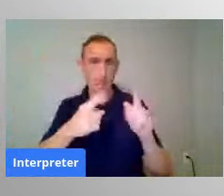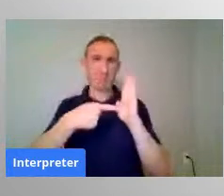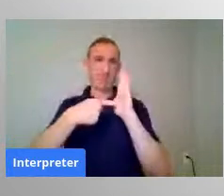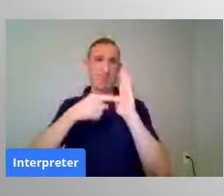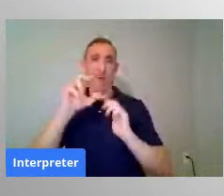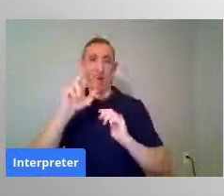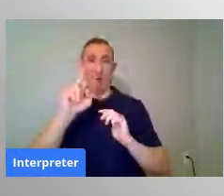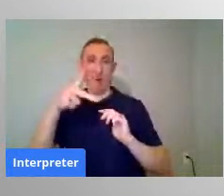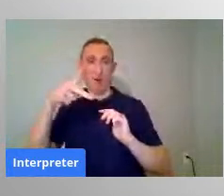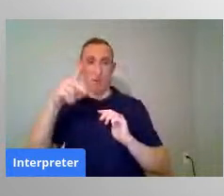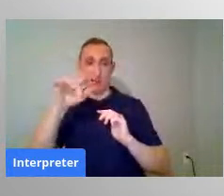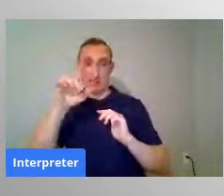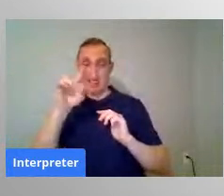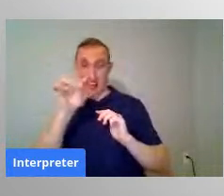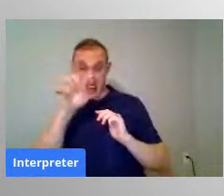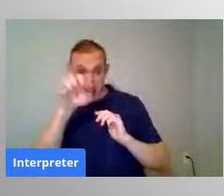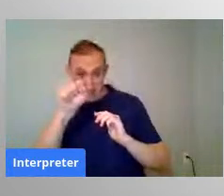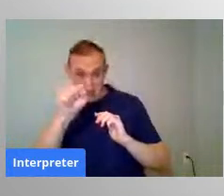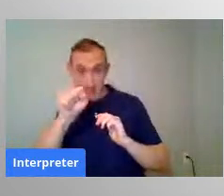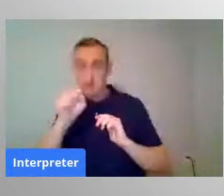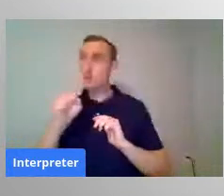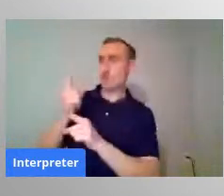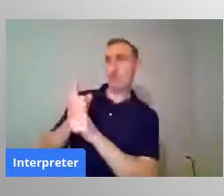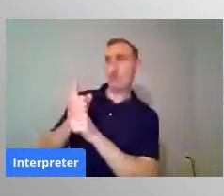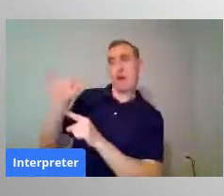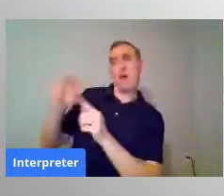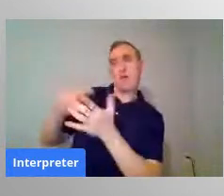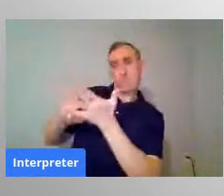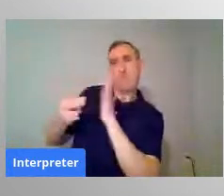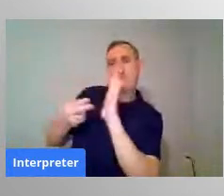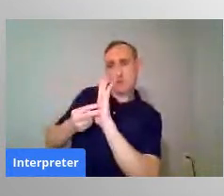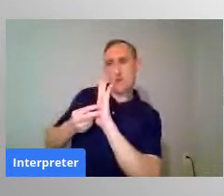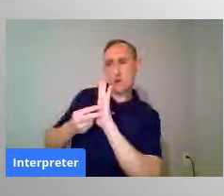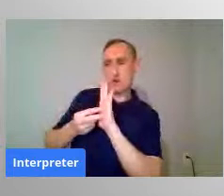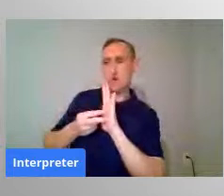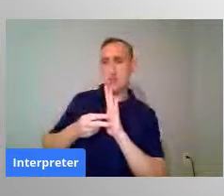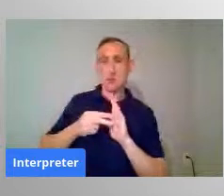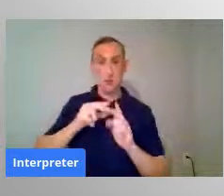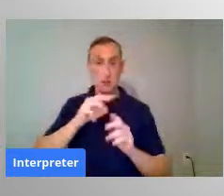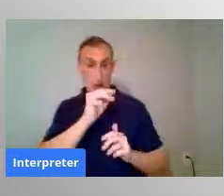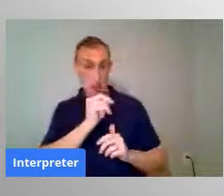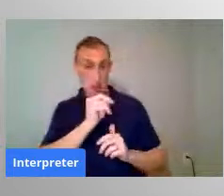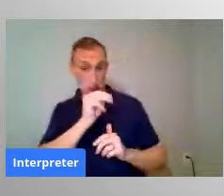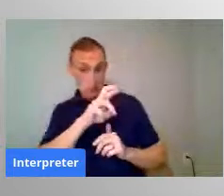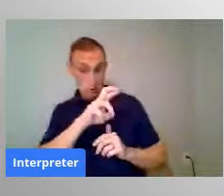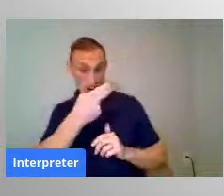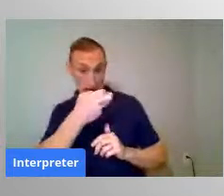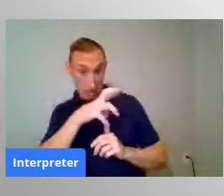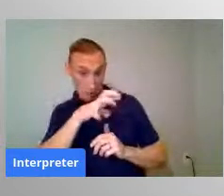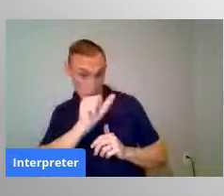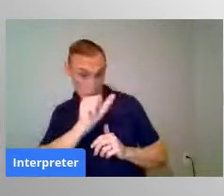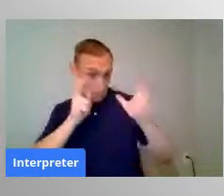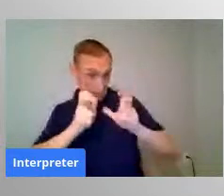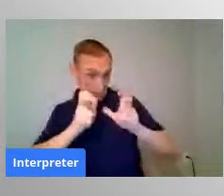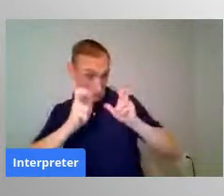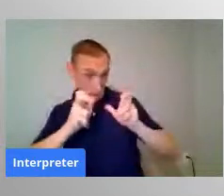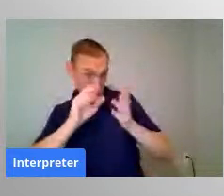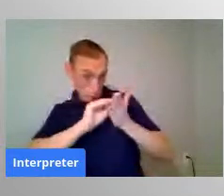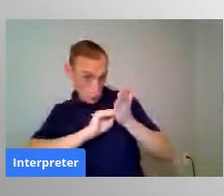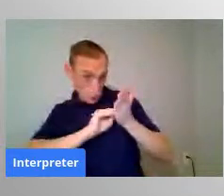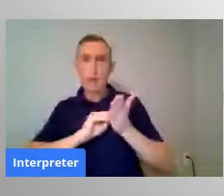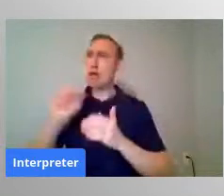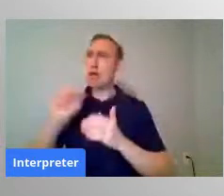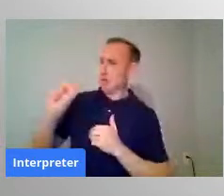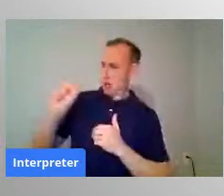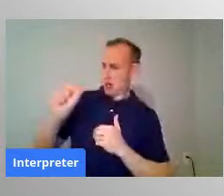And that's Mr. Harris. I know you're listening, so you're making notes of that, correct? Yes, ma'am. We can push it out on social